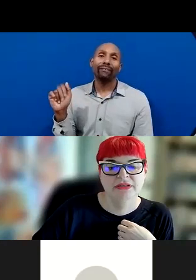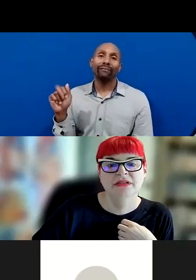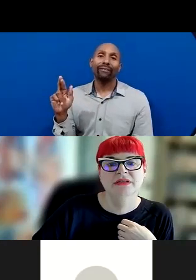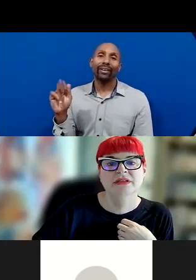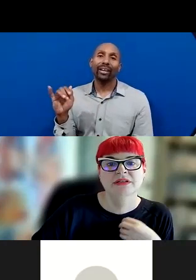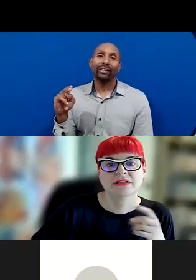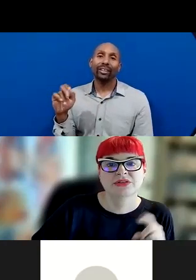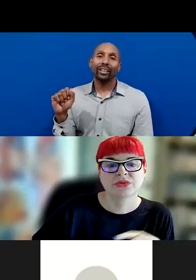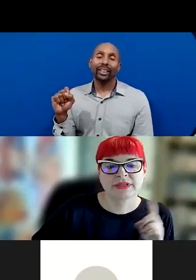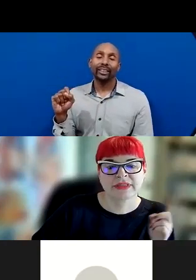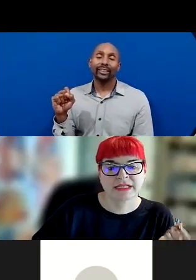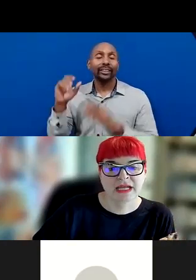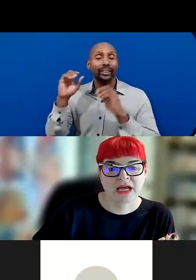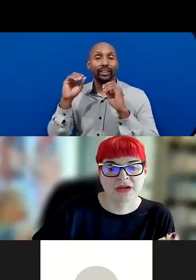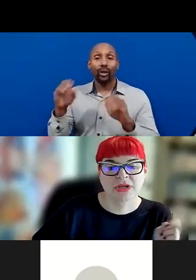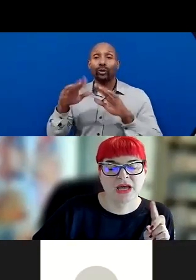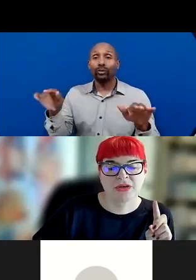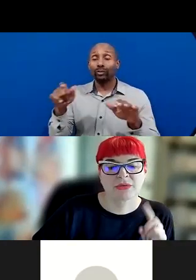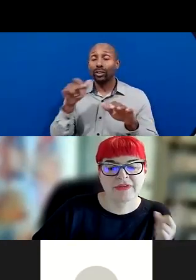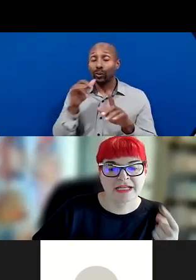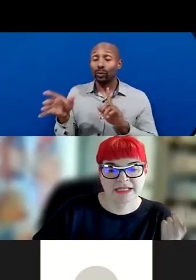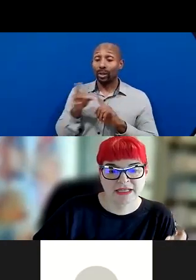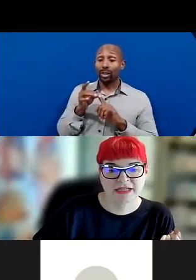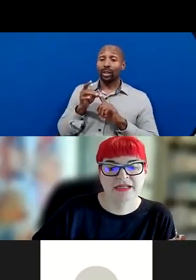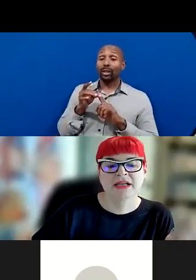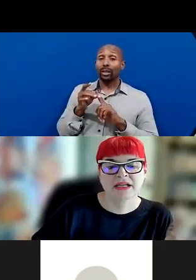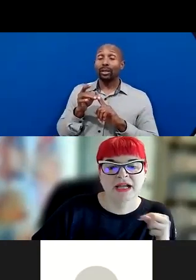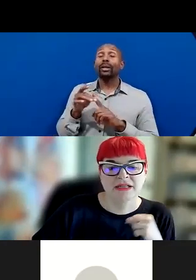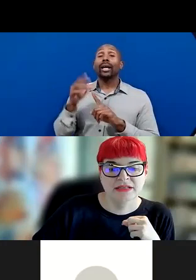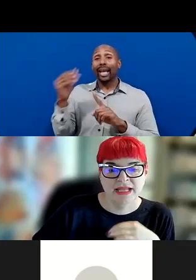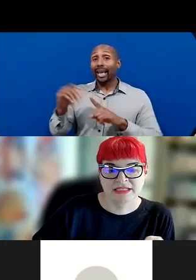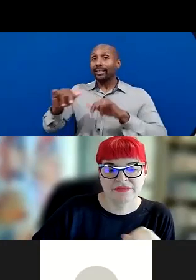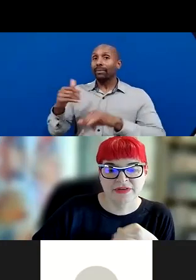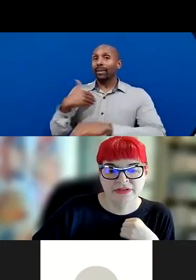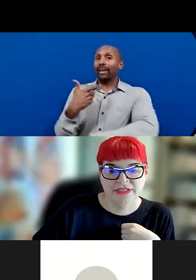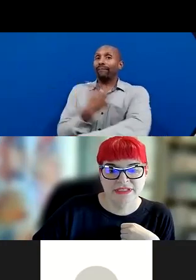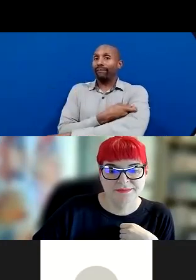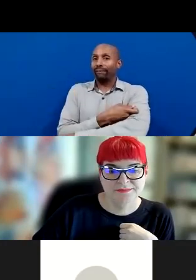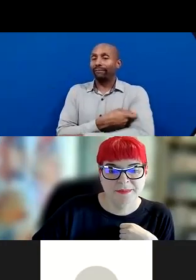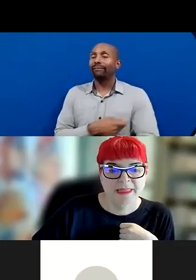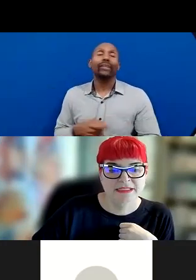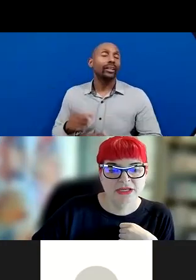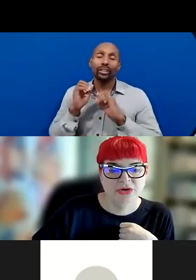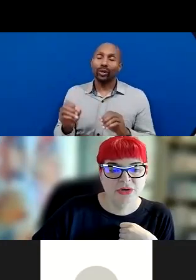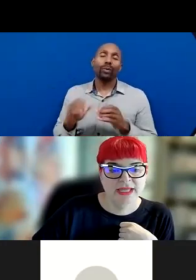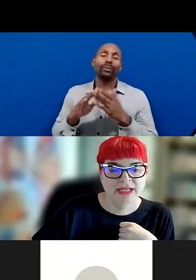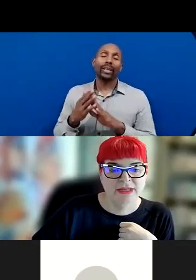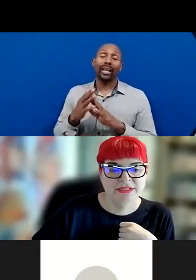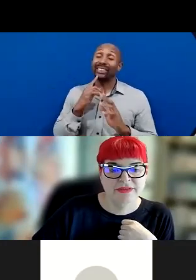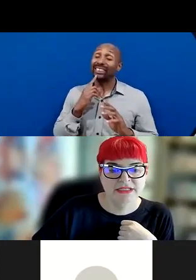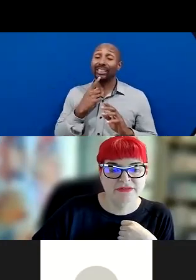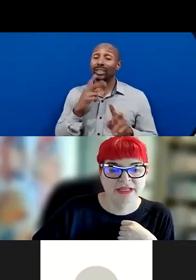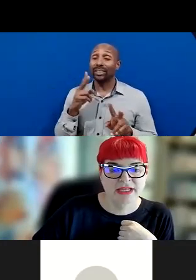COVID during that time, who were vaccinated, got any severe illness. So again,